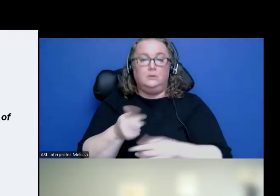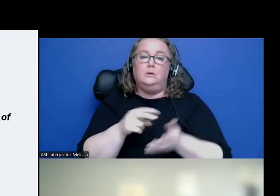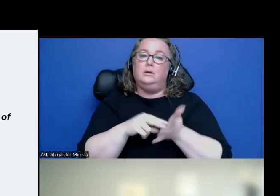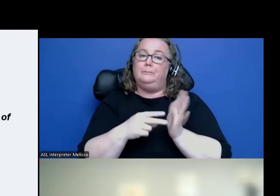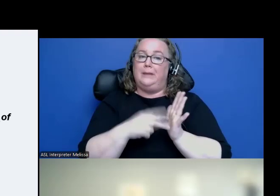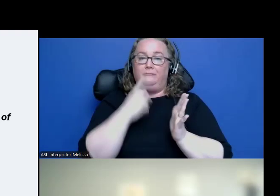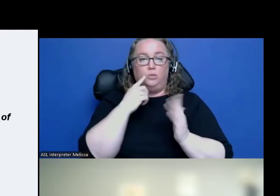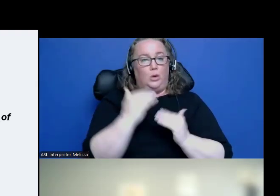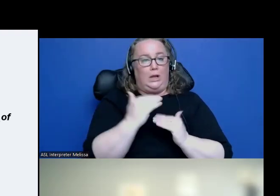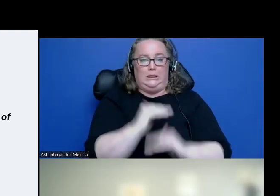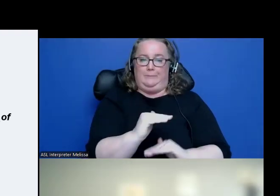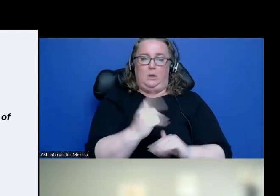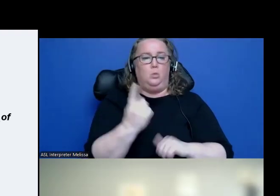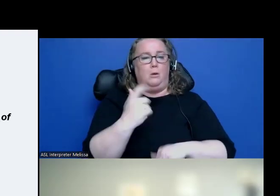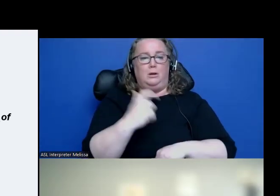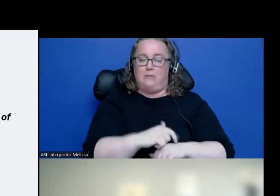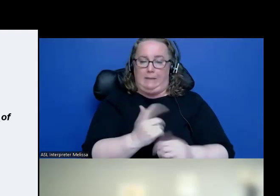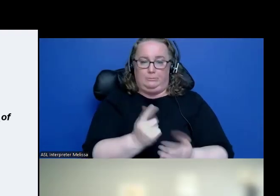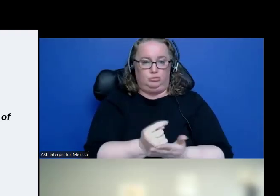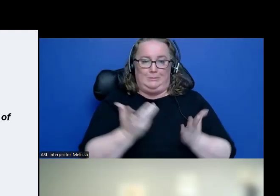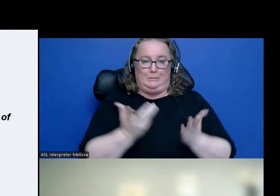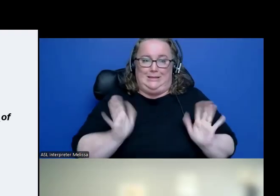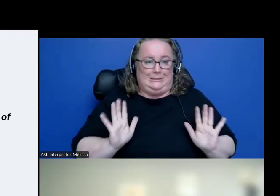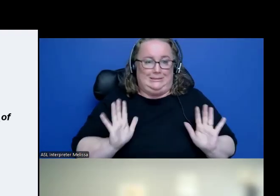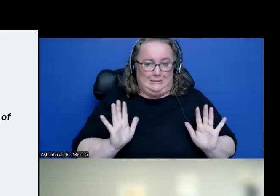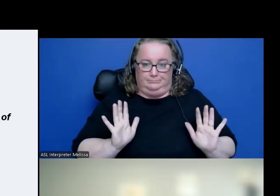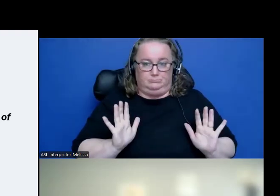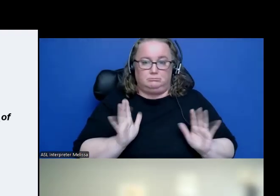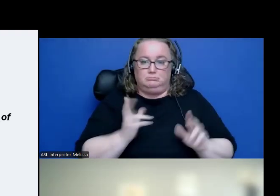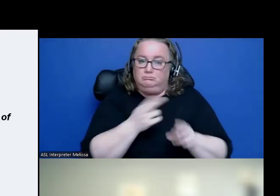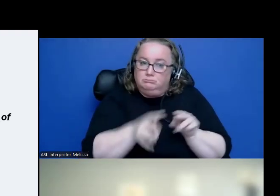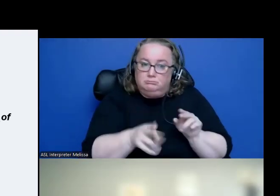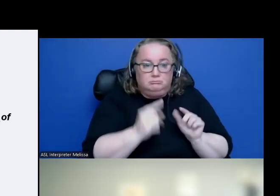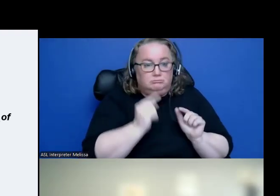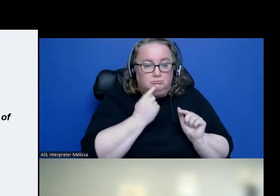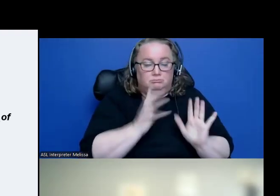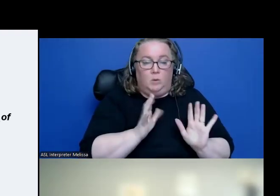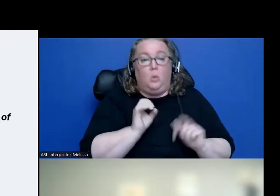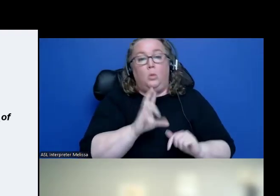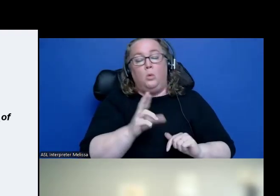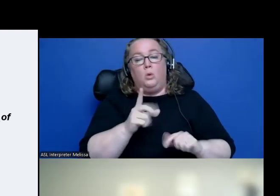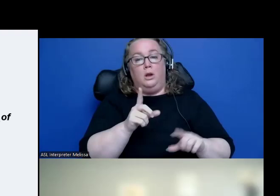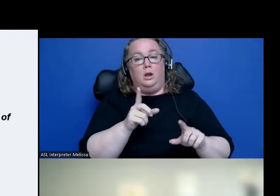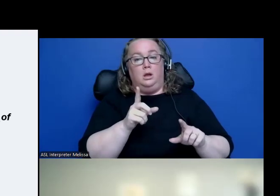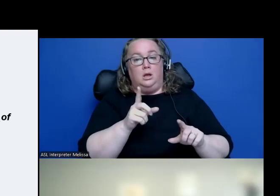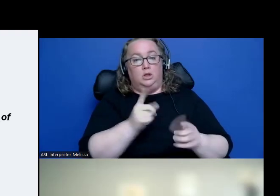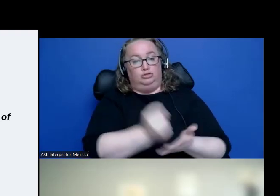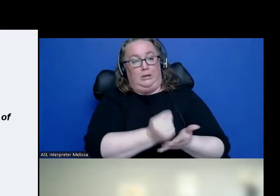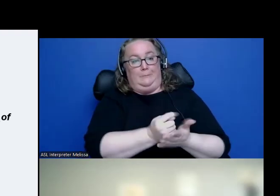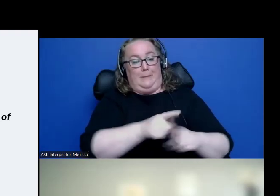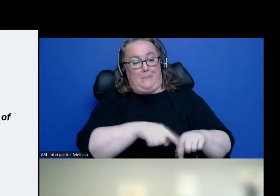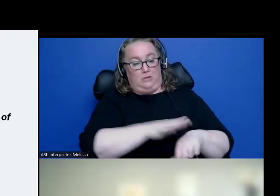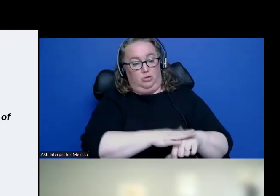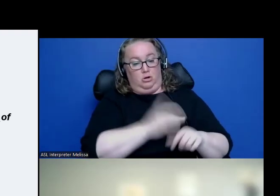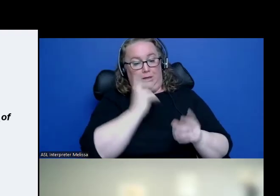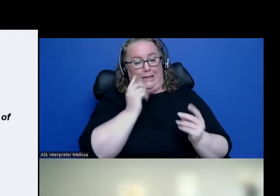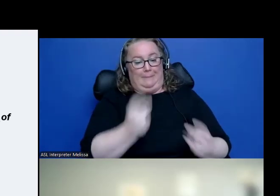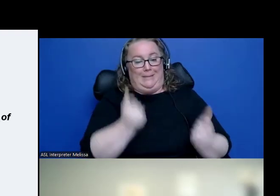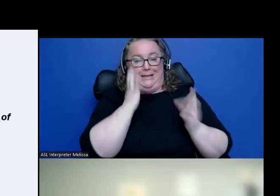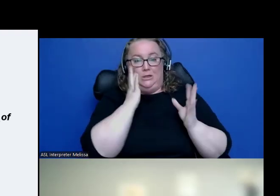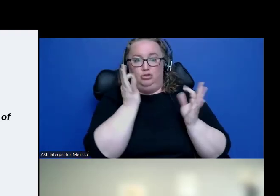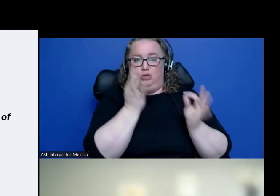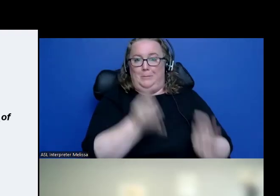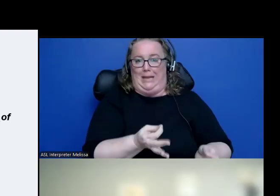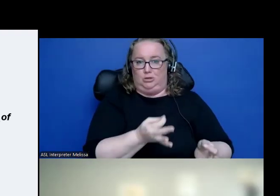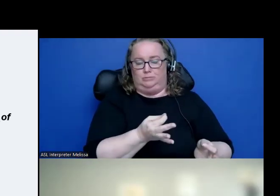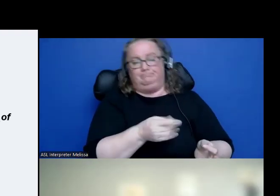limited one-time treatments or treatments based on an immediate determination